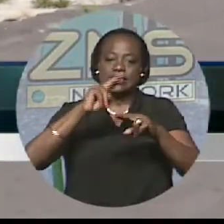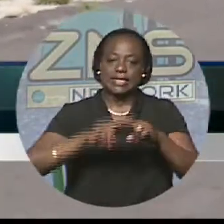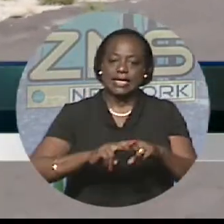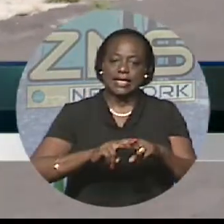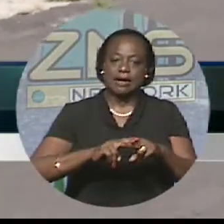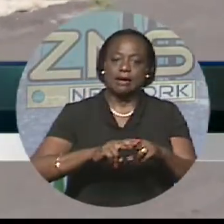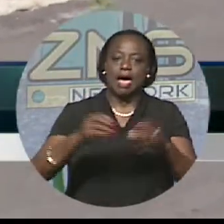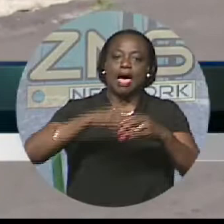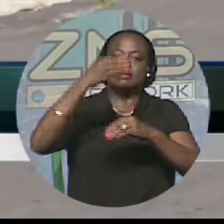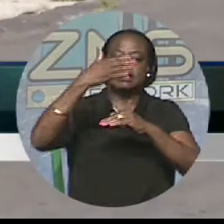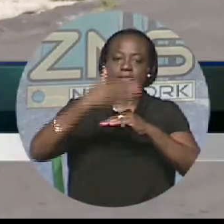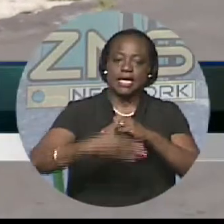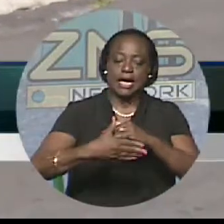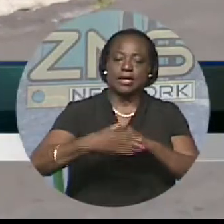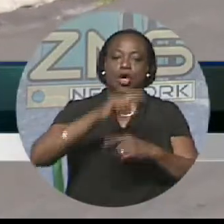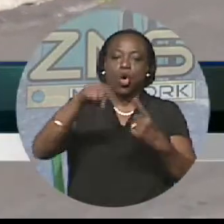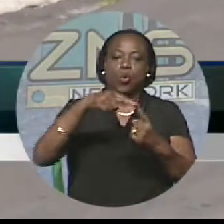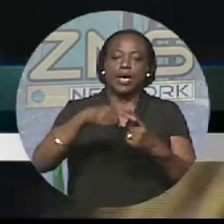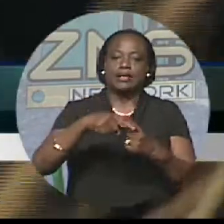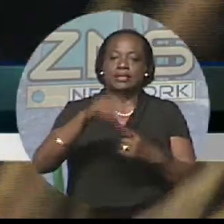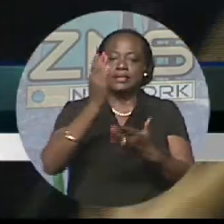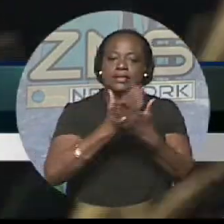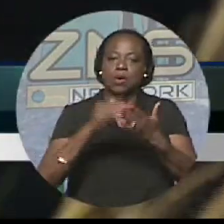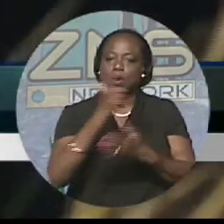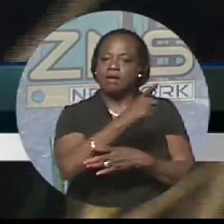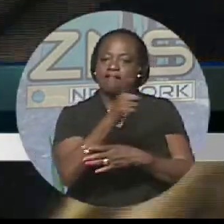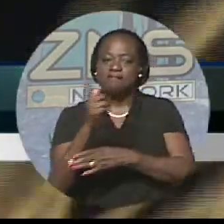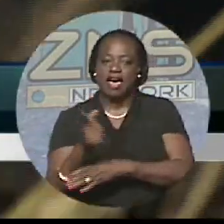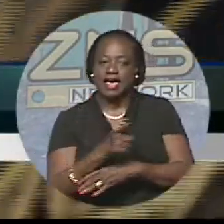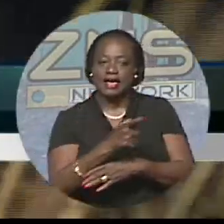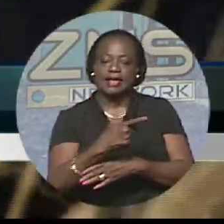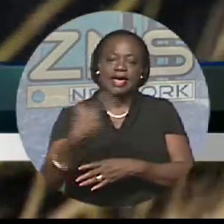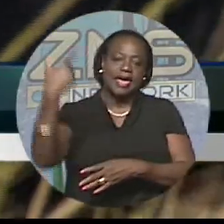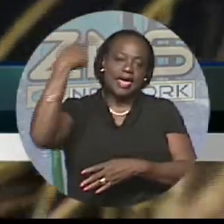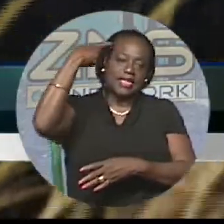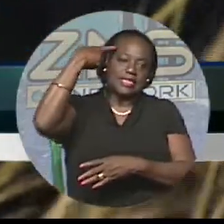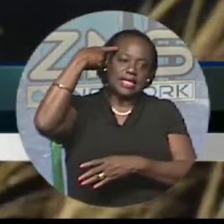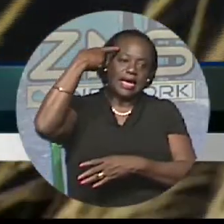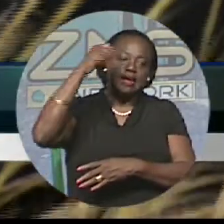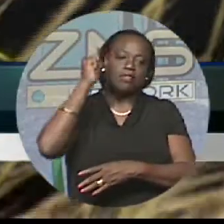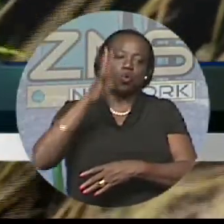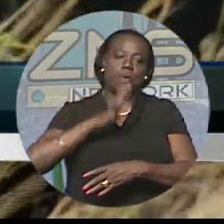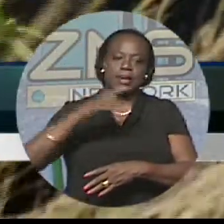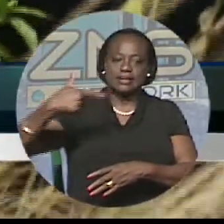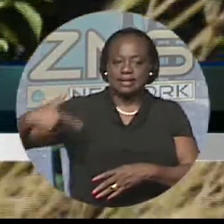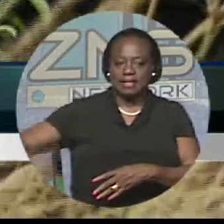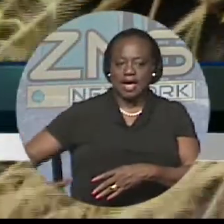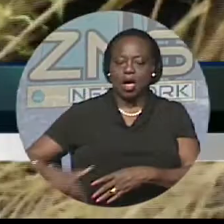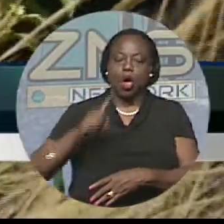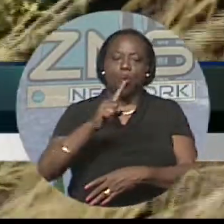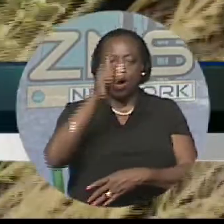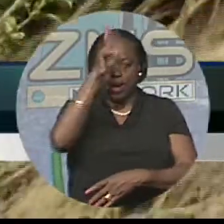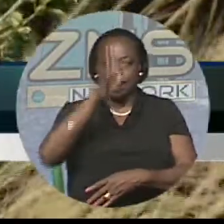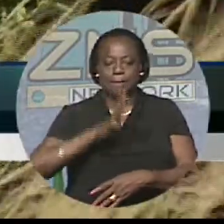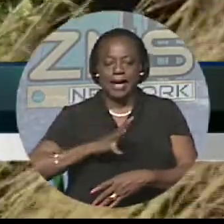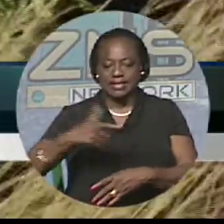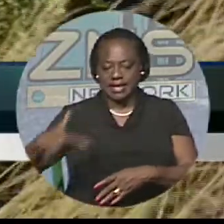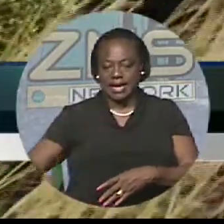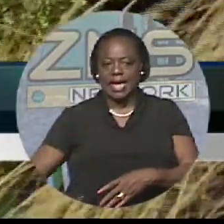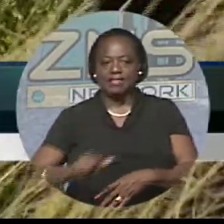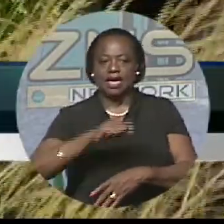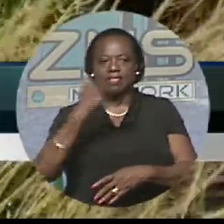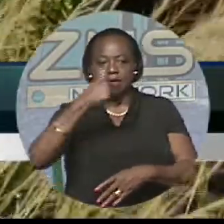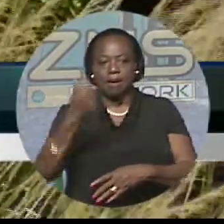when someone allegedly fired several shots at them, hitting the deceased to the head, the woman to the thigh, one man to the leg, and another man